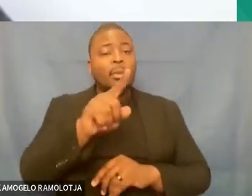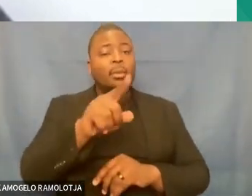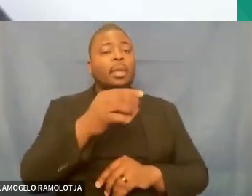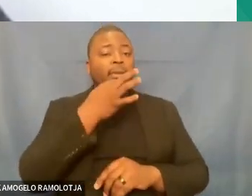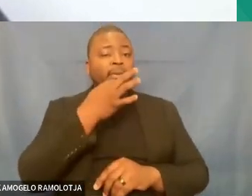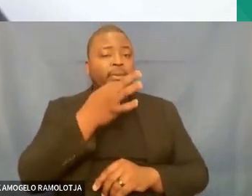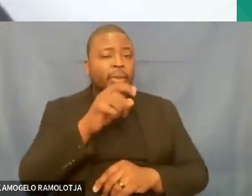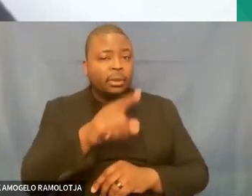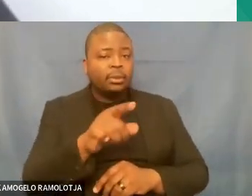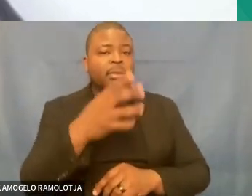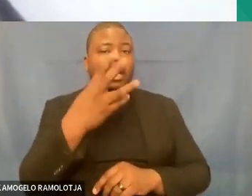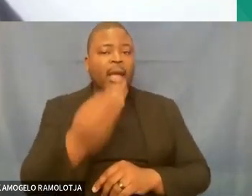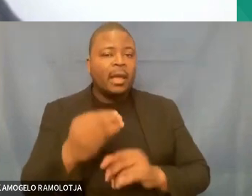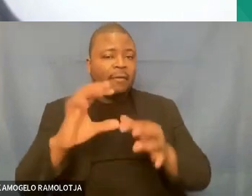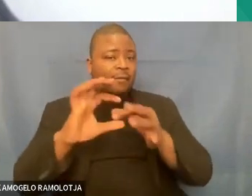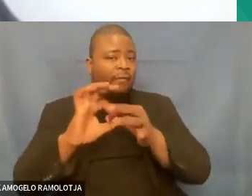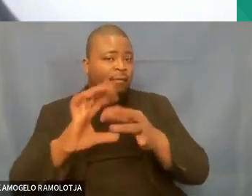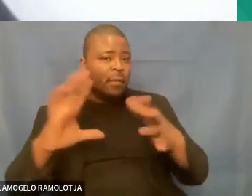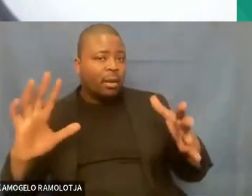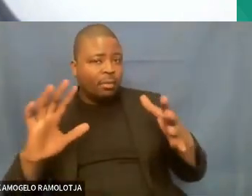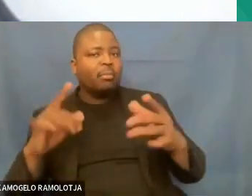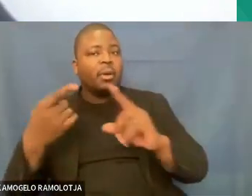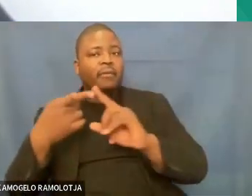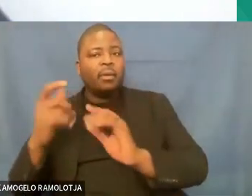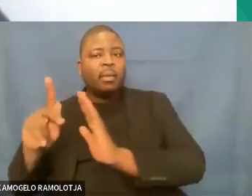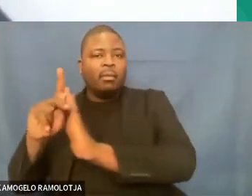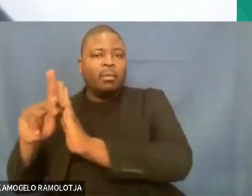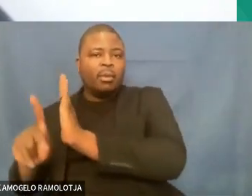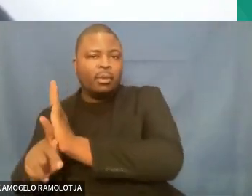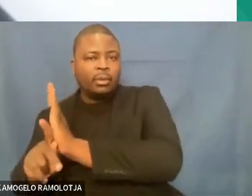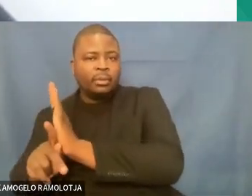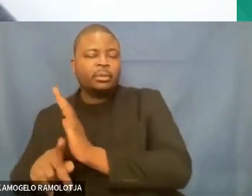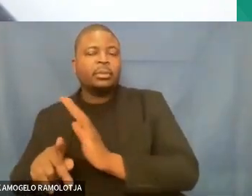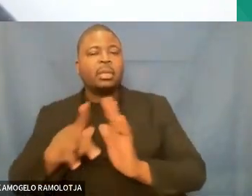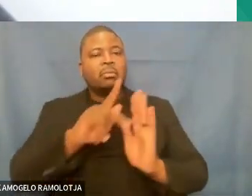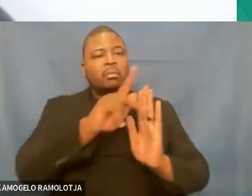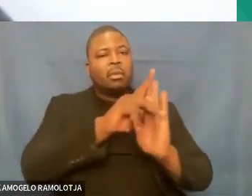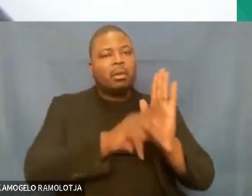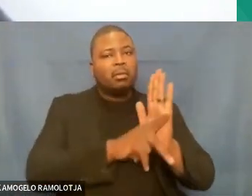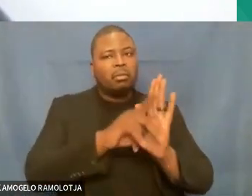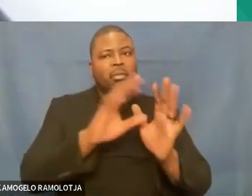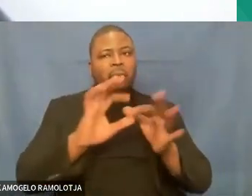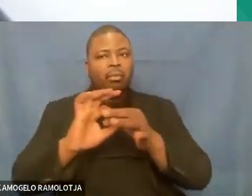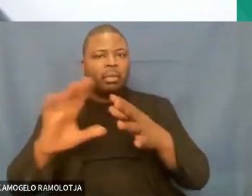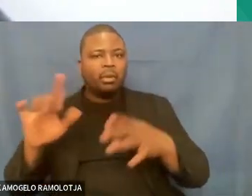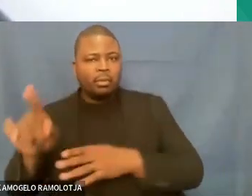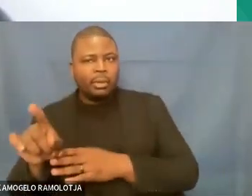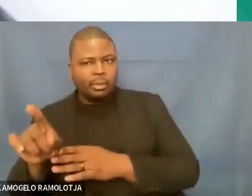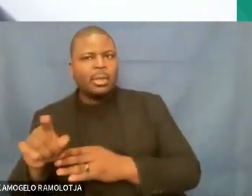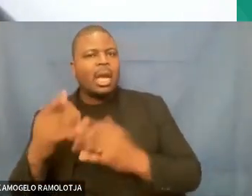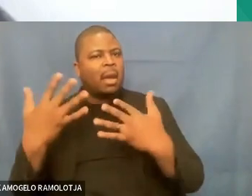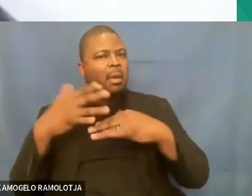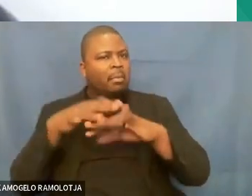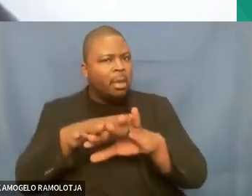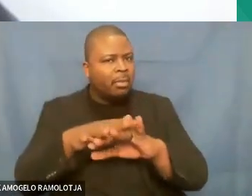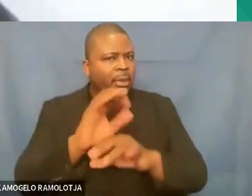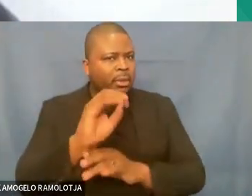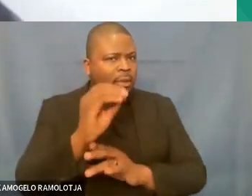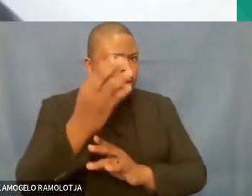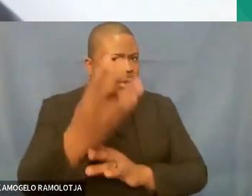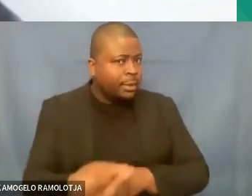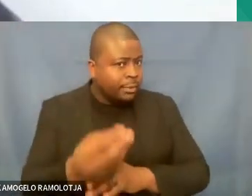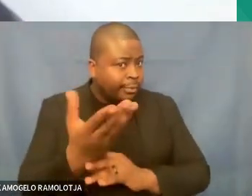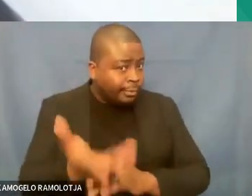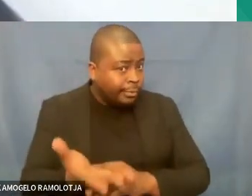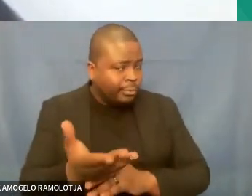some disconnect between policies and the actual implementation of those policies, and then what you are